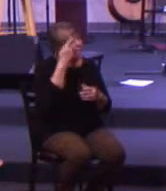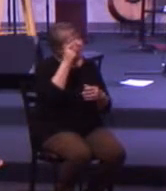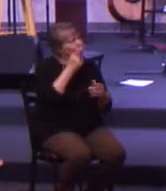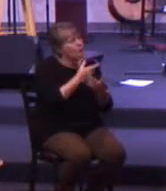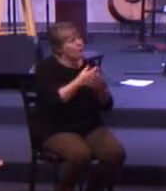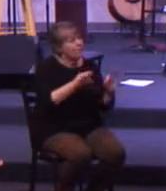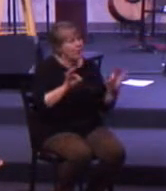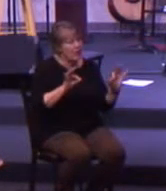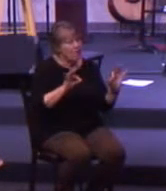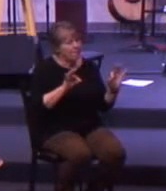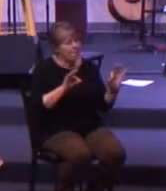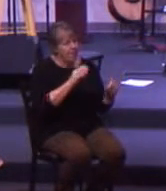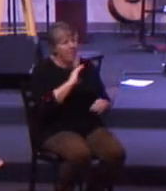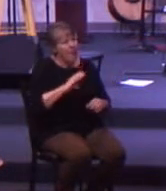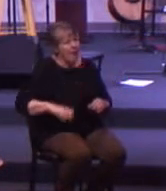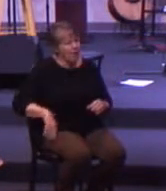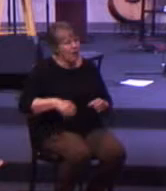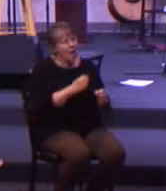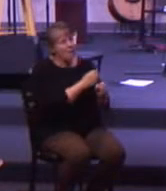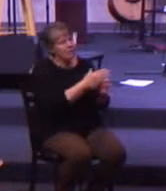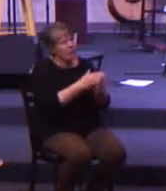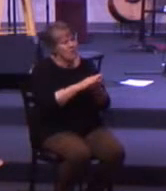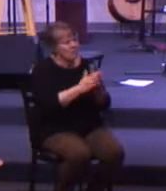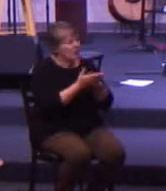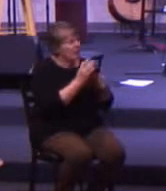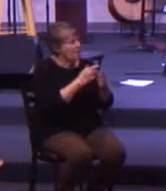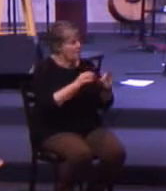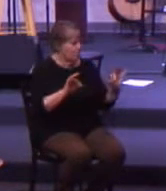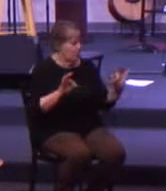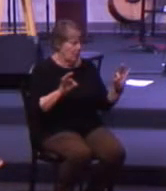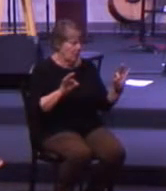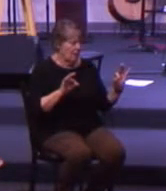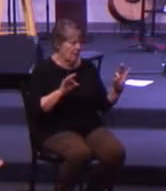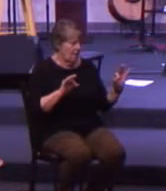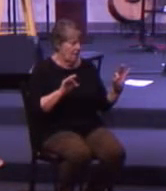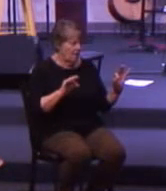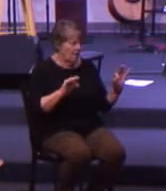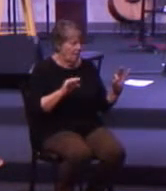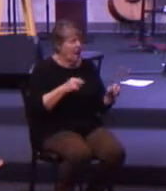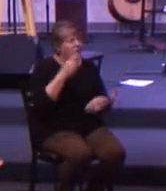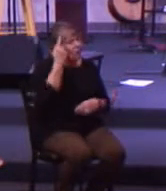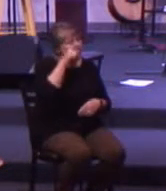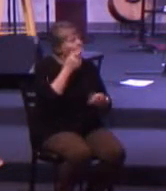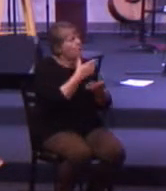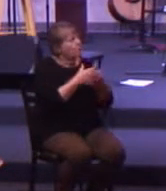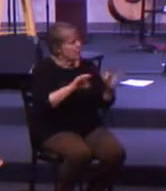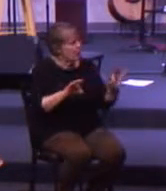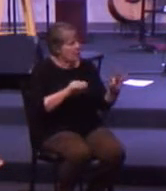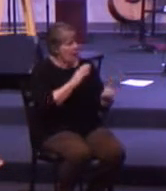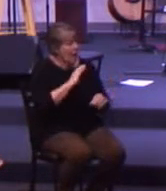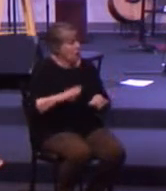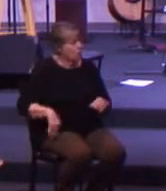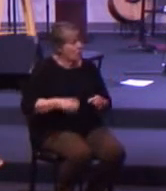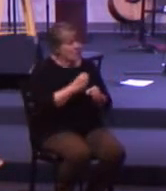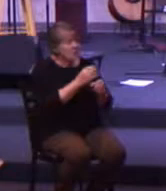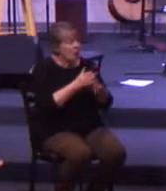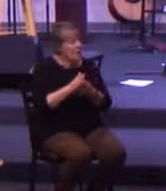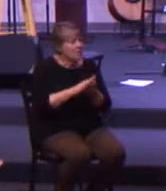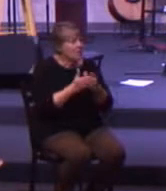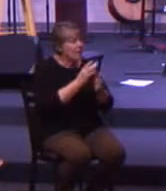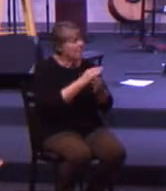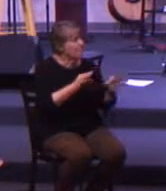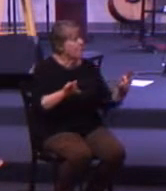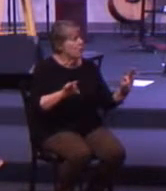that Christ has set us free." And then get this, he gives an instruction, an imperative, it's a command. It is for freedom that Christ has set us free.